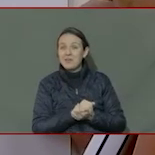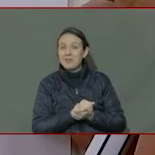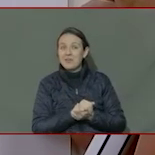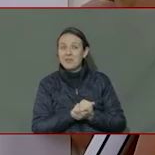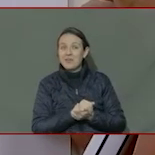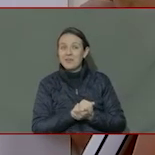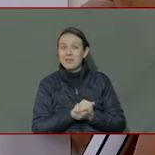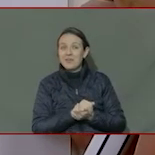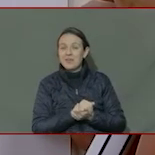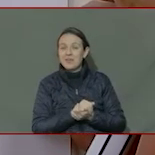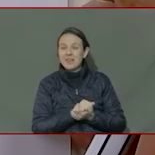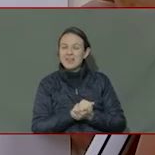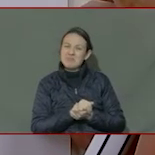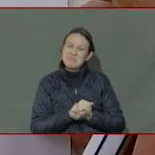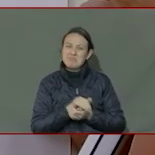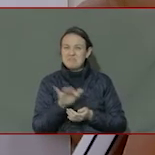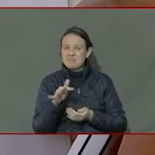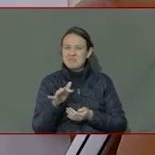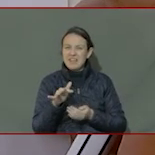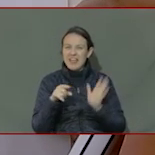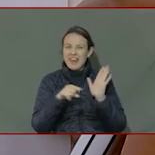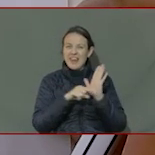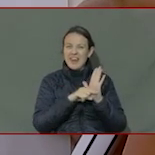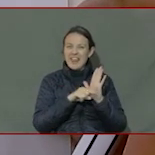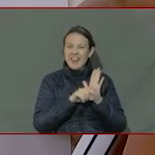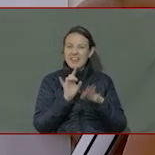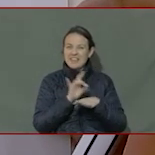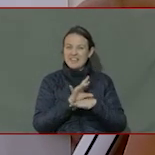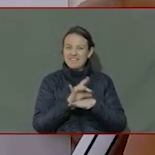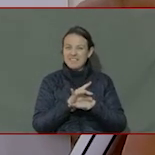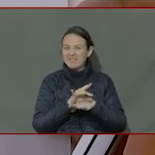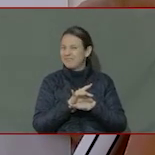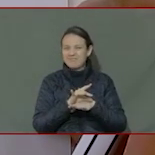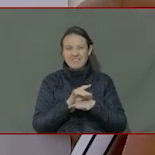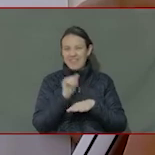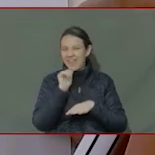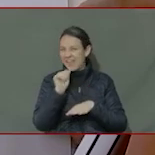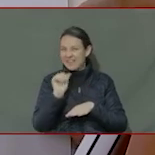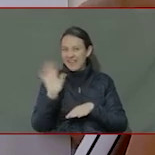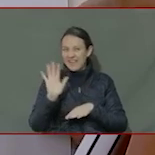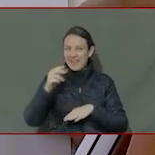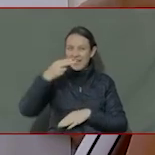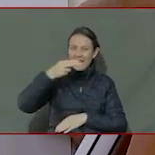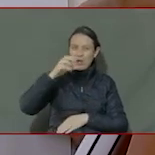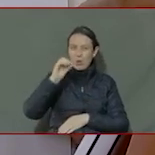It is involved, negative feedback is involved, but the answer is homeostasis.